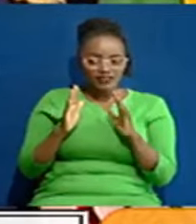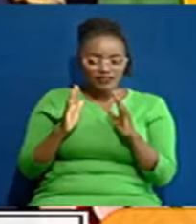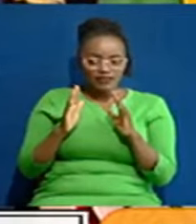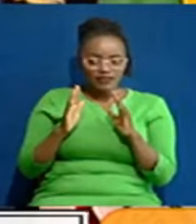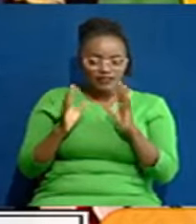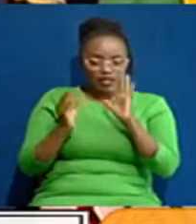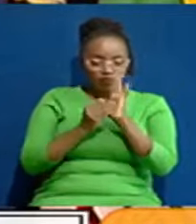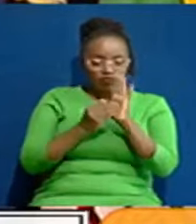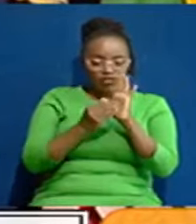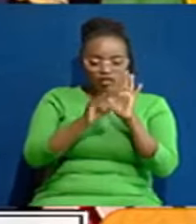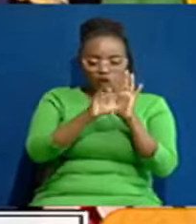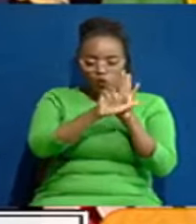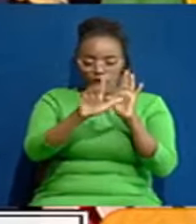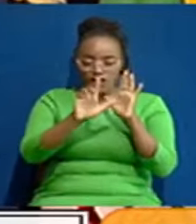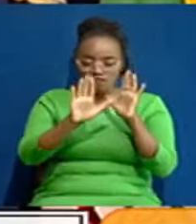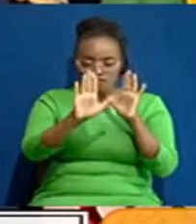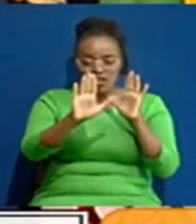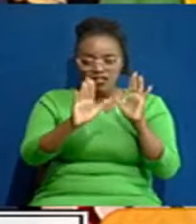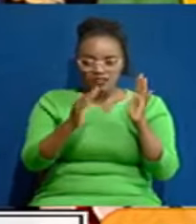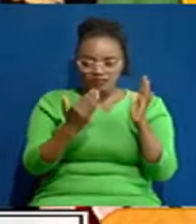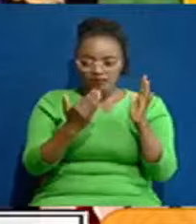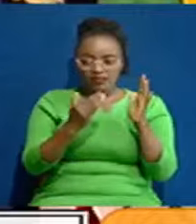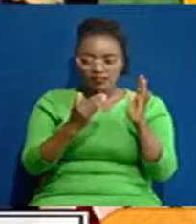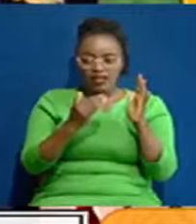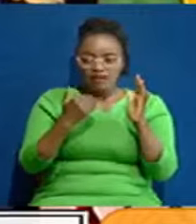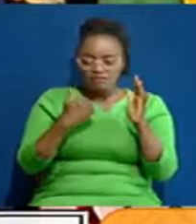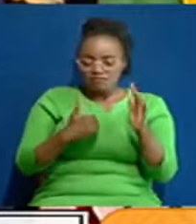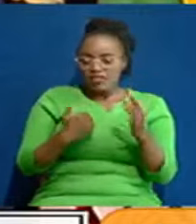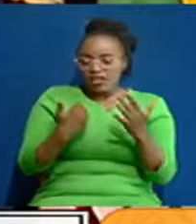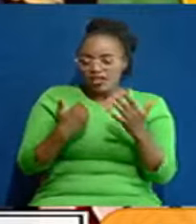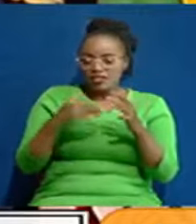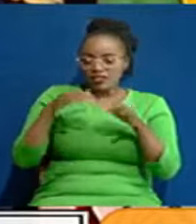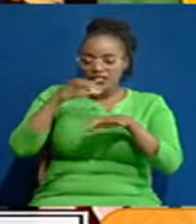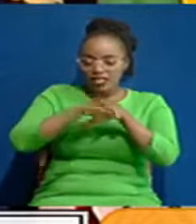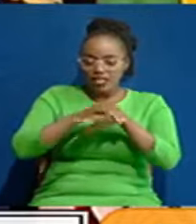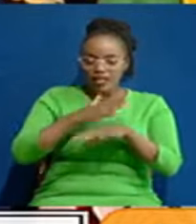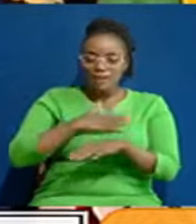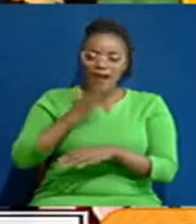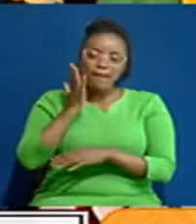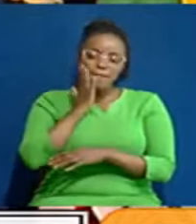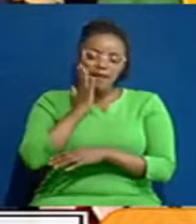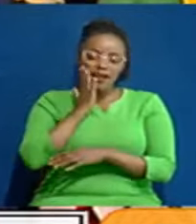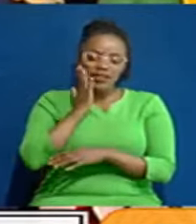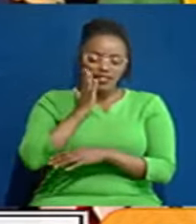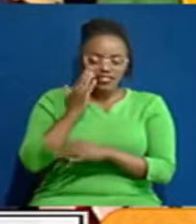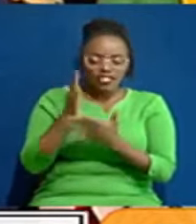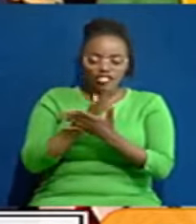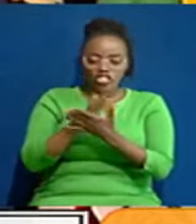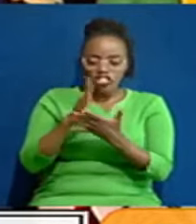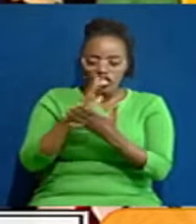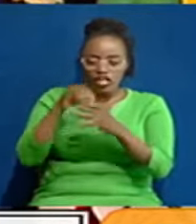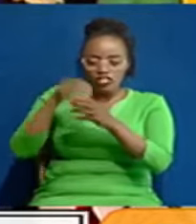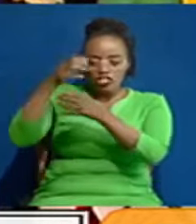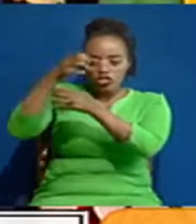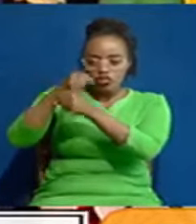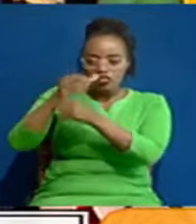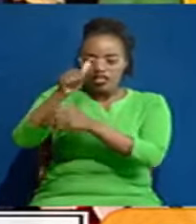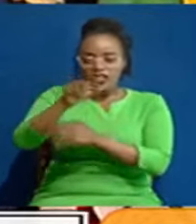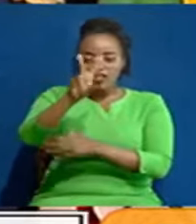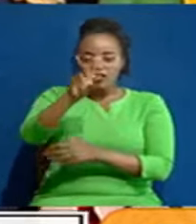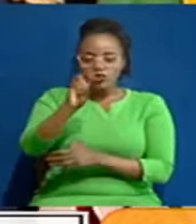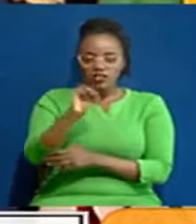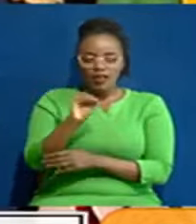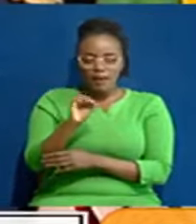had put in his will that I hold my mother's shares in trust. So that is another 20